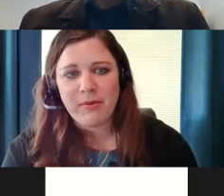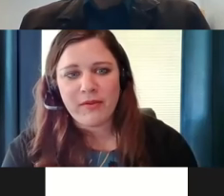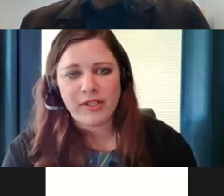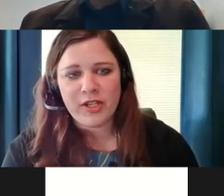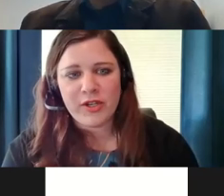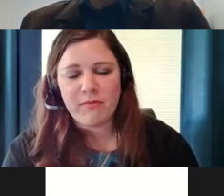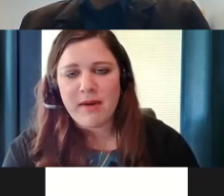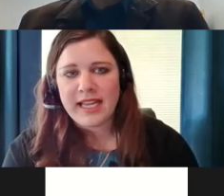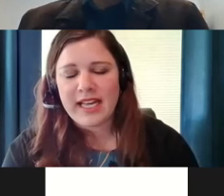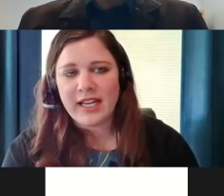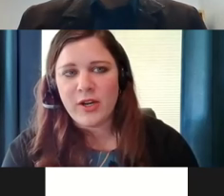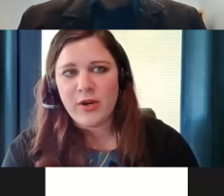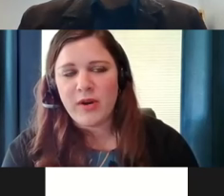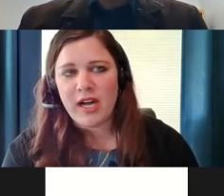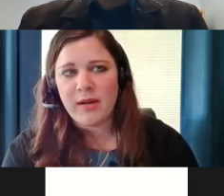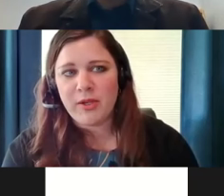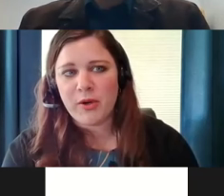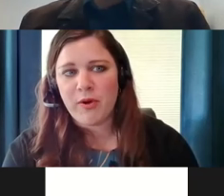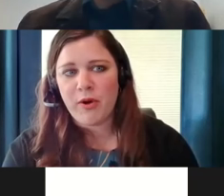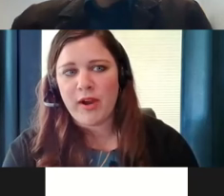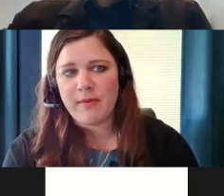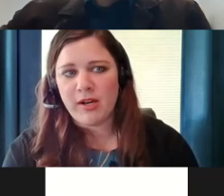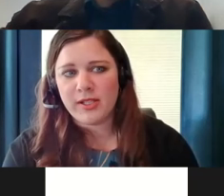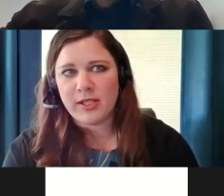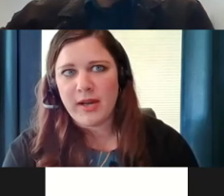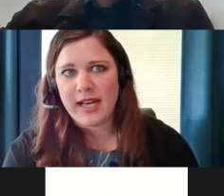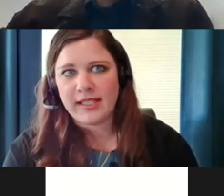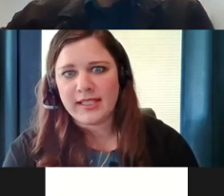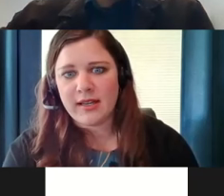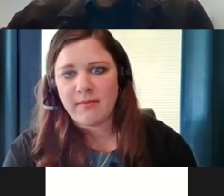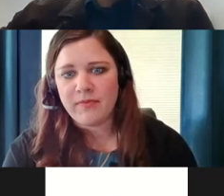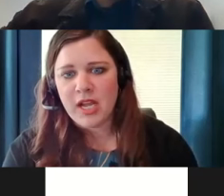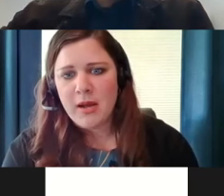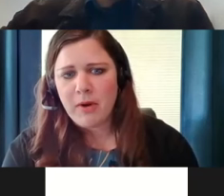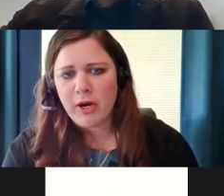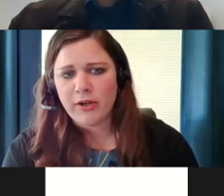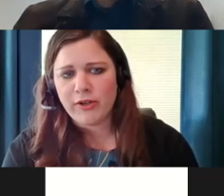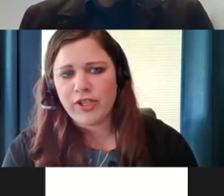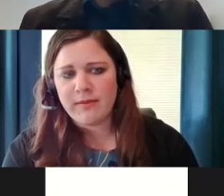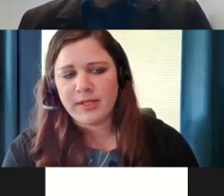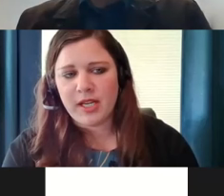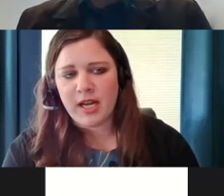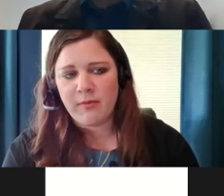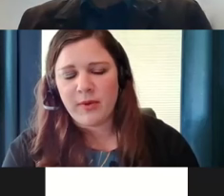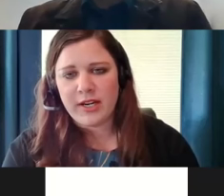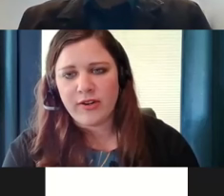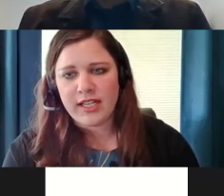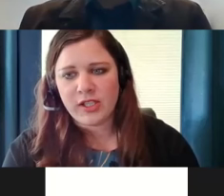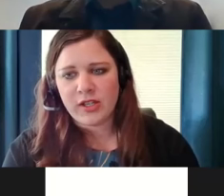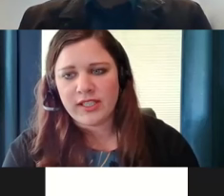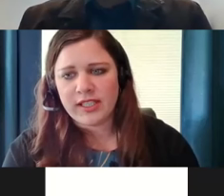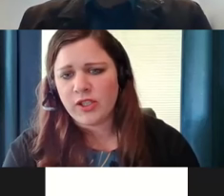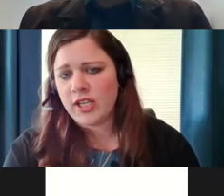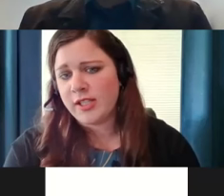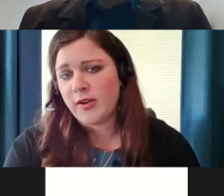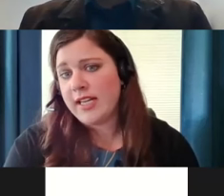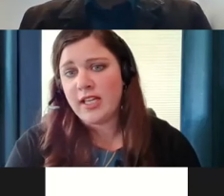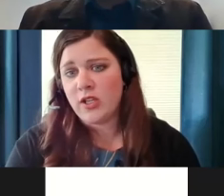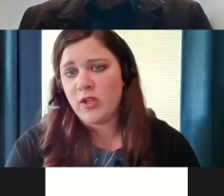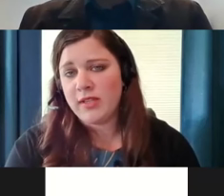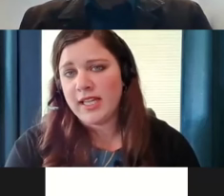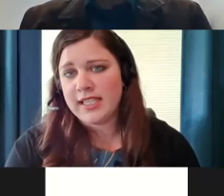Before I hop over to you, Mike, I know your program also has some partnerships with internet services.